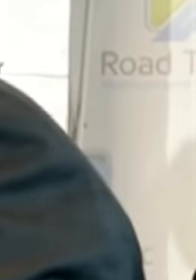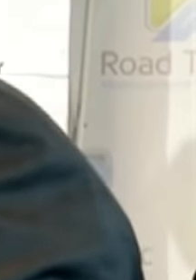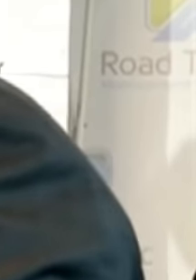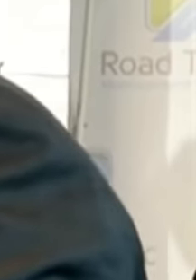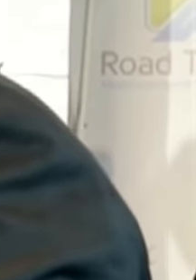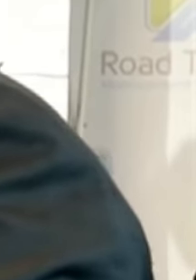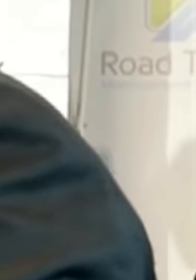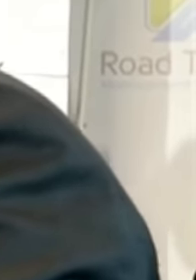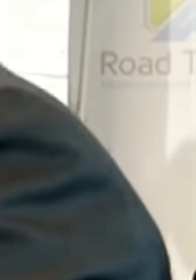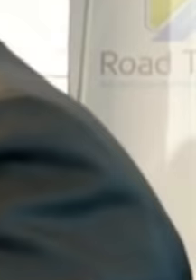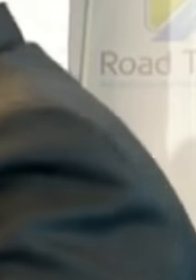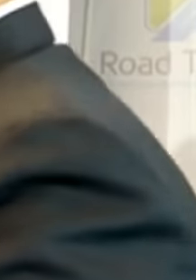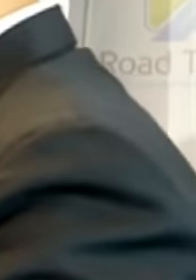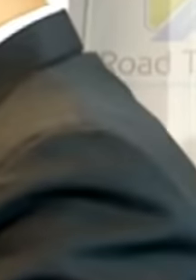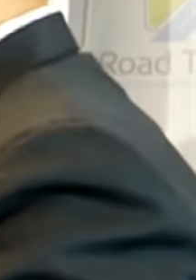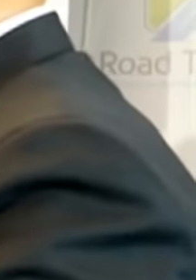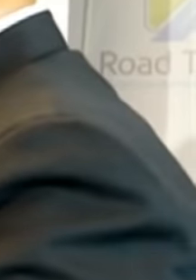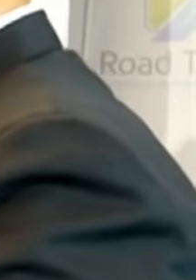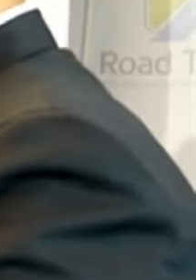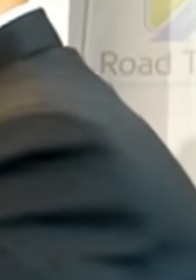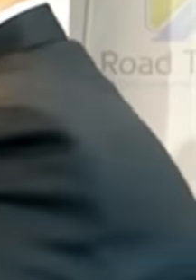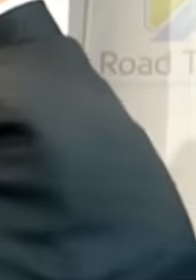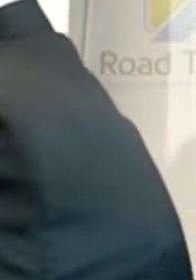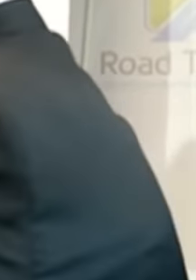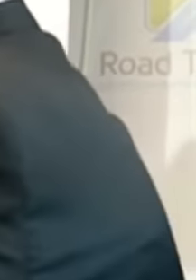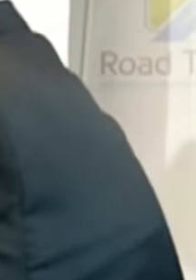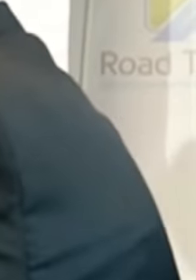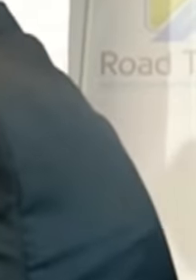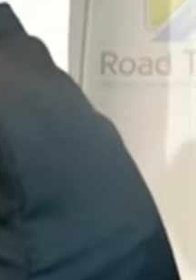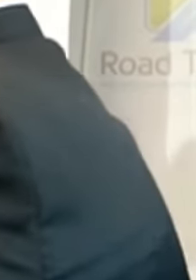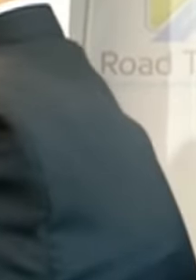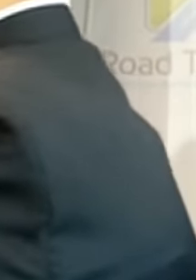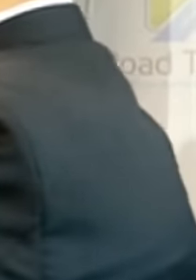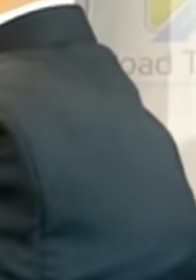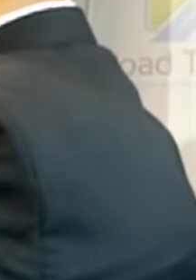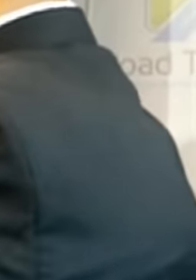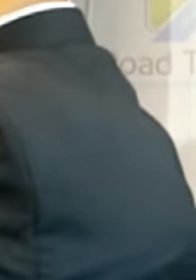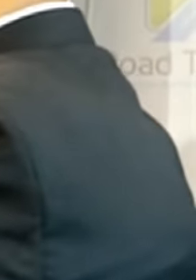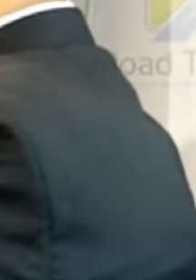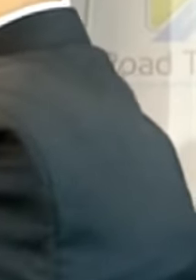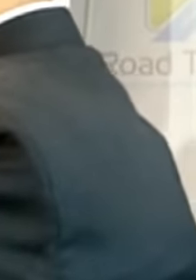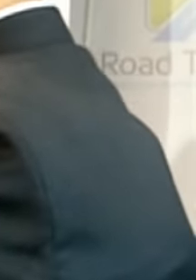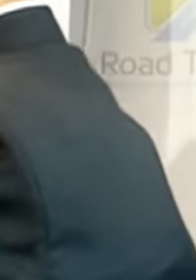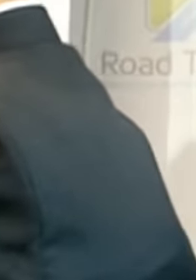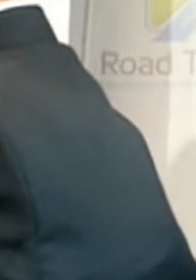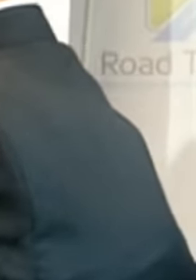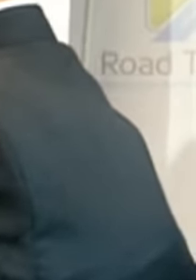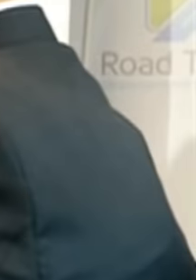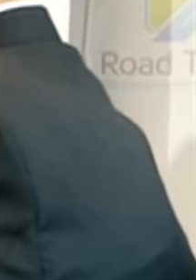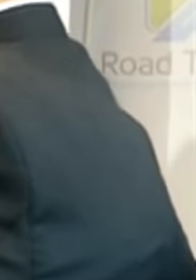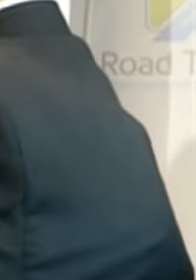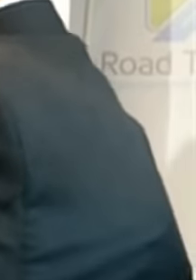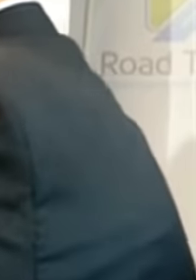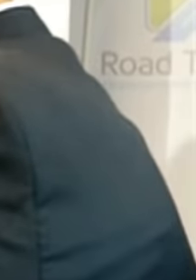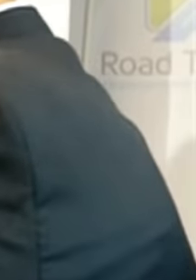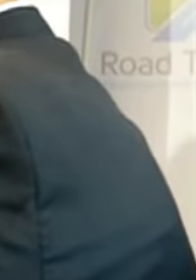to digitalize them. You will see them down when the minister walks you, the difference